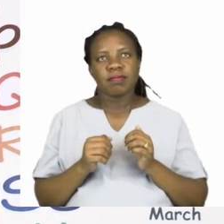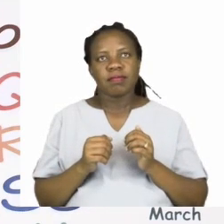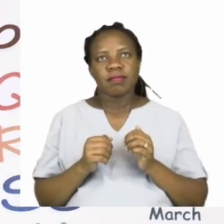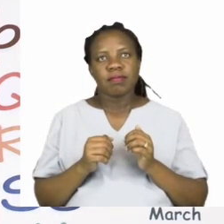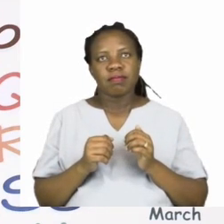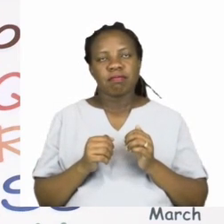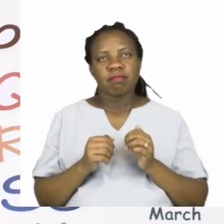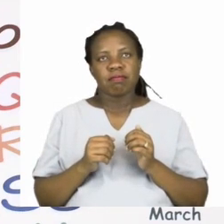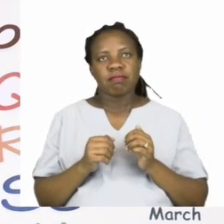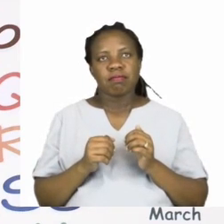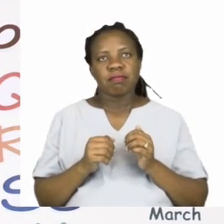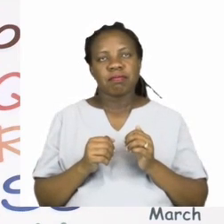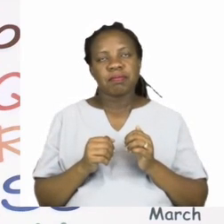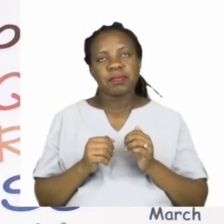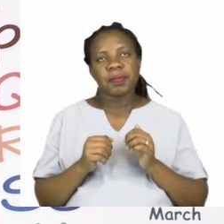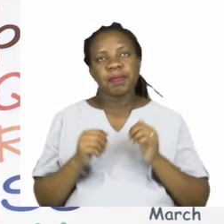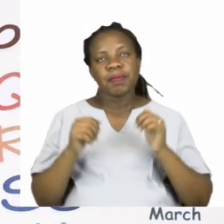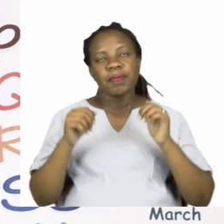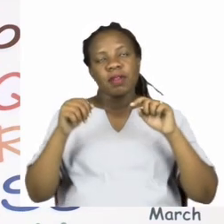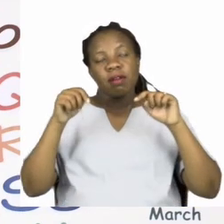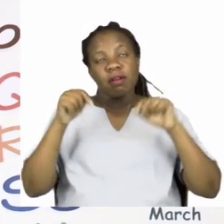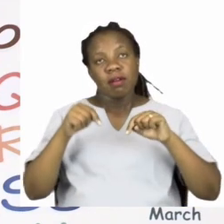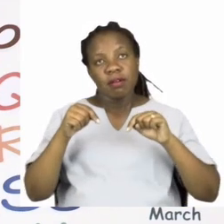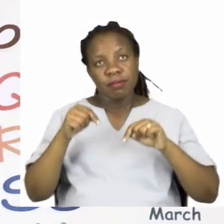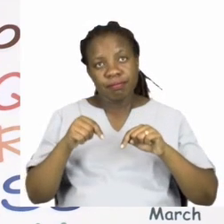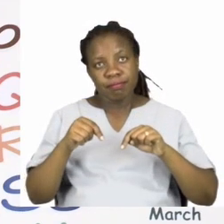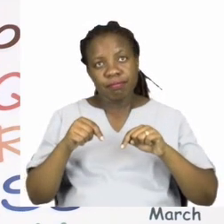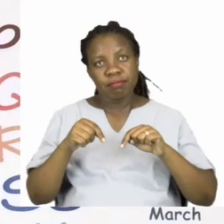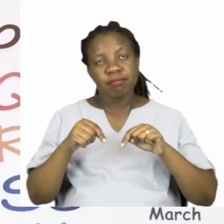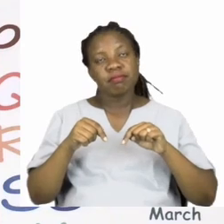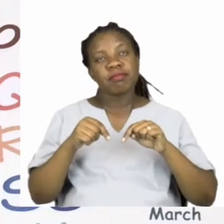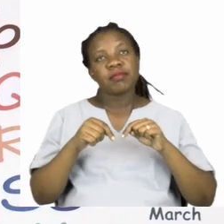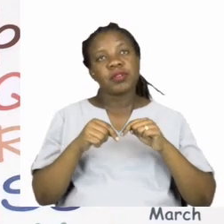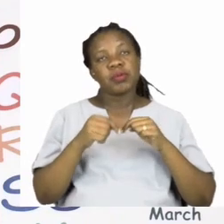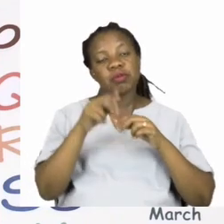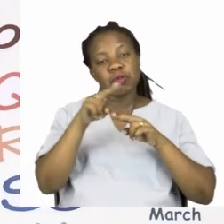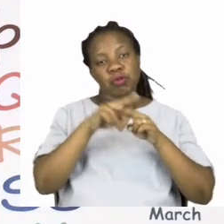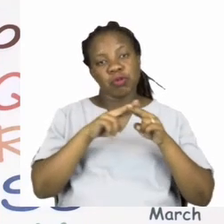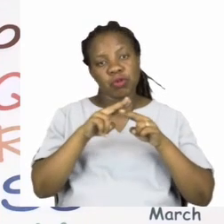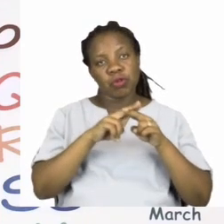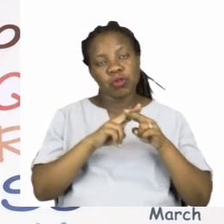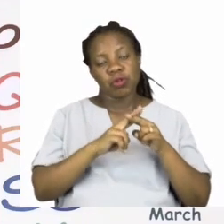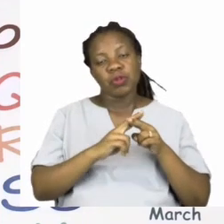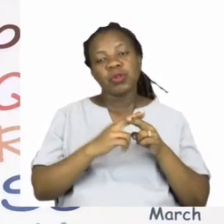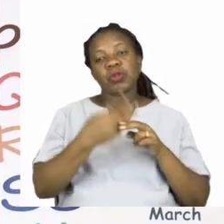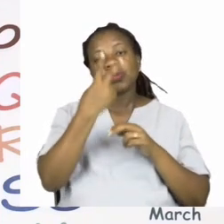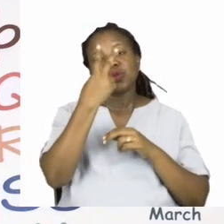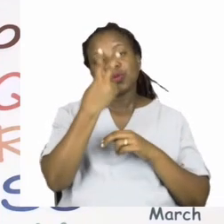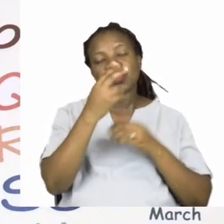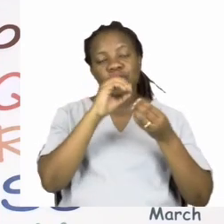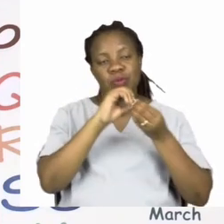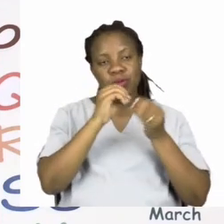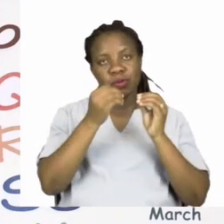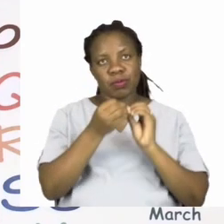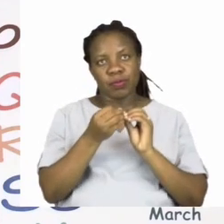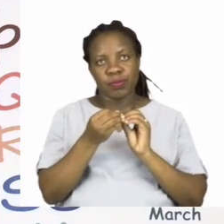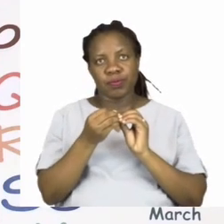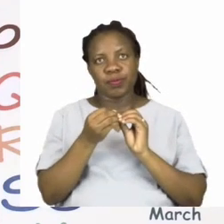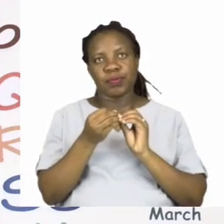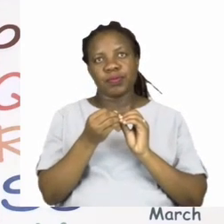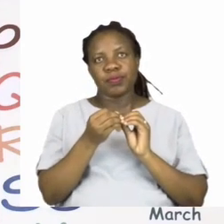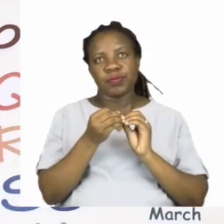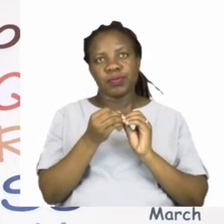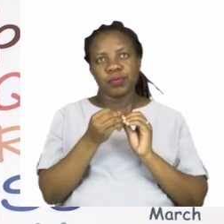good job. Now it's time to actually use two numbers when we are multiplying. So the first